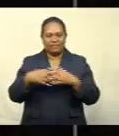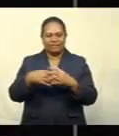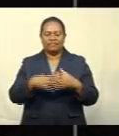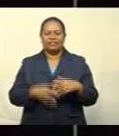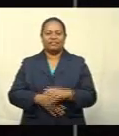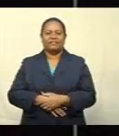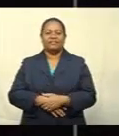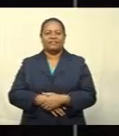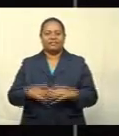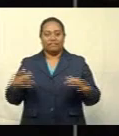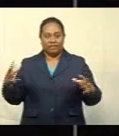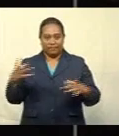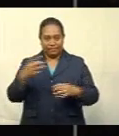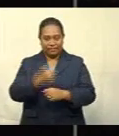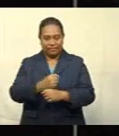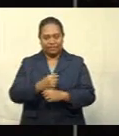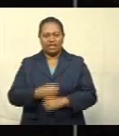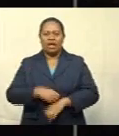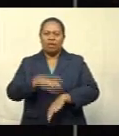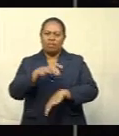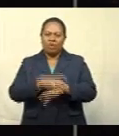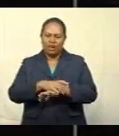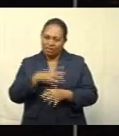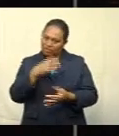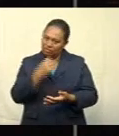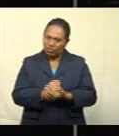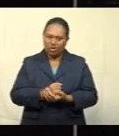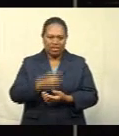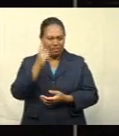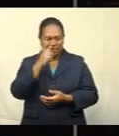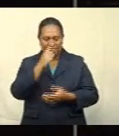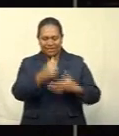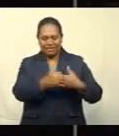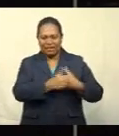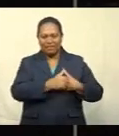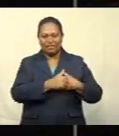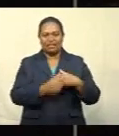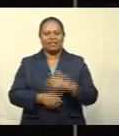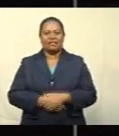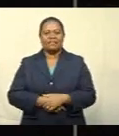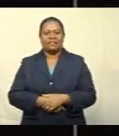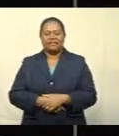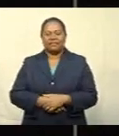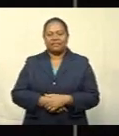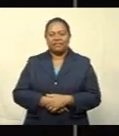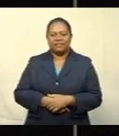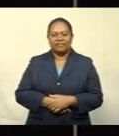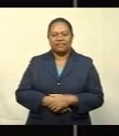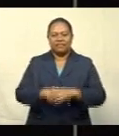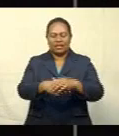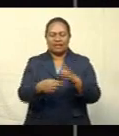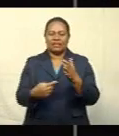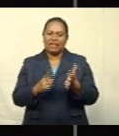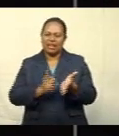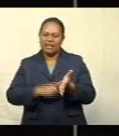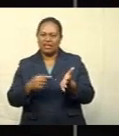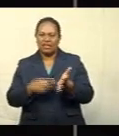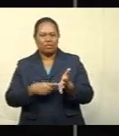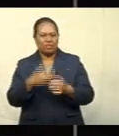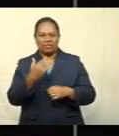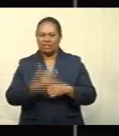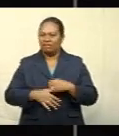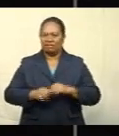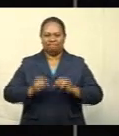And recapping our main stories, police have reassured people of their safety after the latest Nambua brawl. Linda Tambuya is not giving up her fight